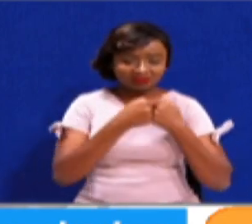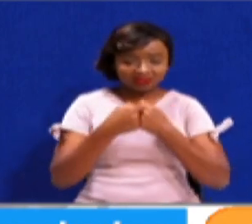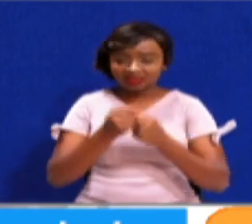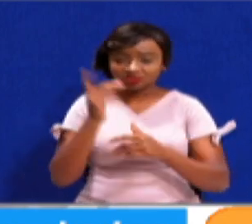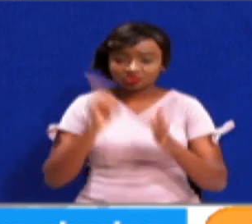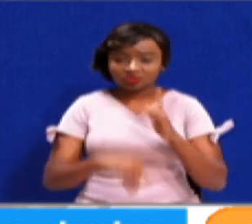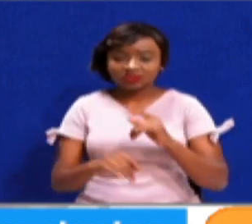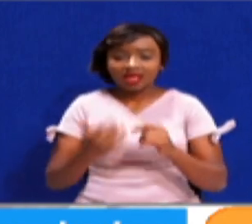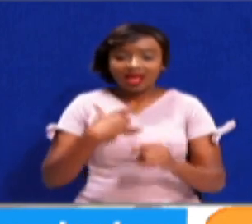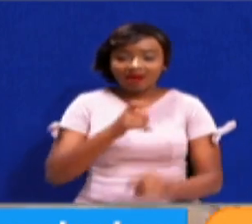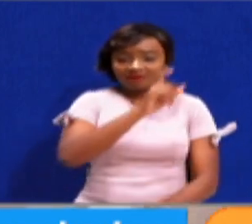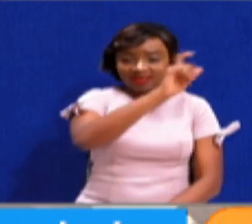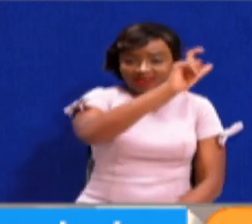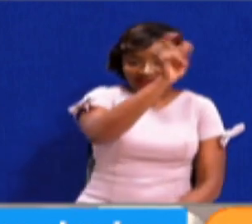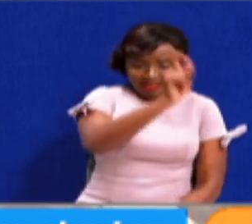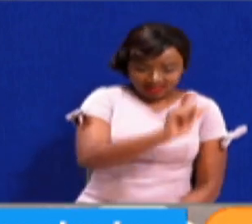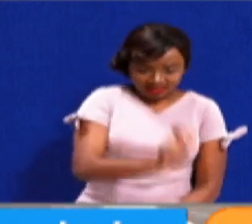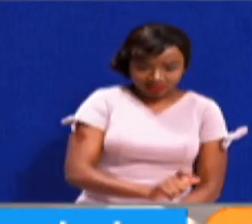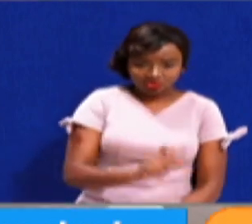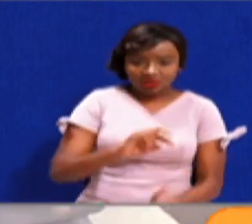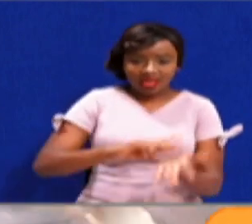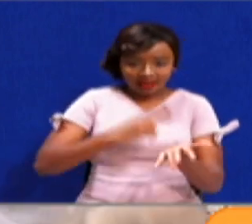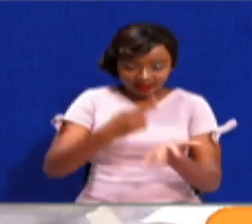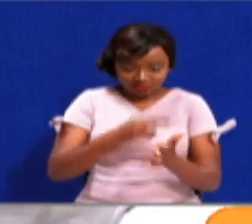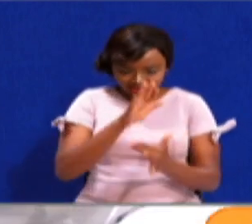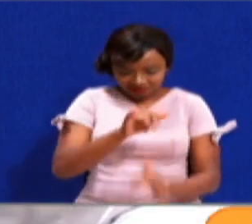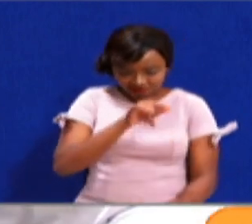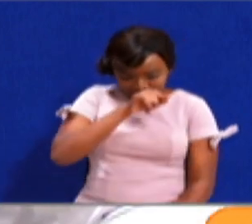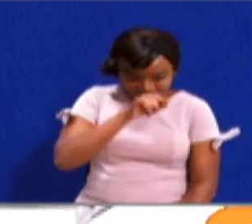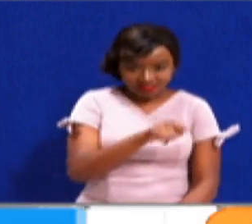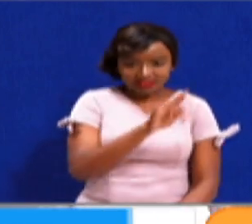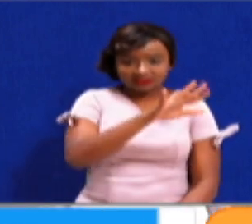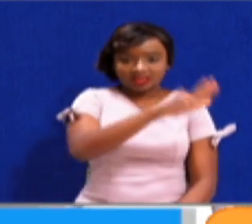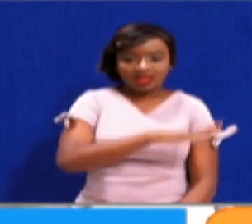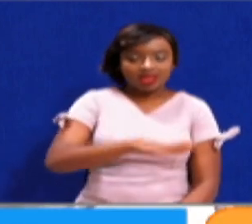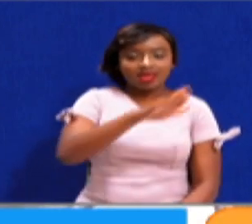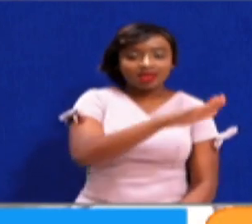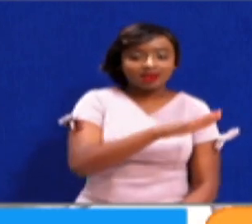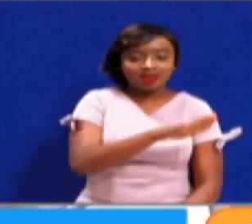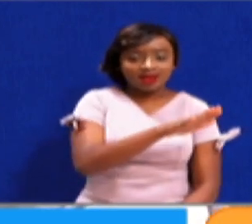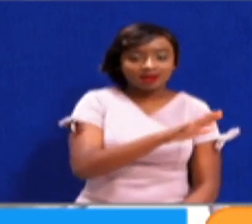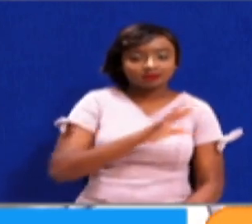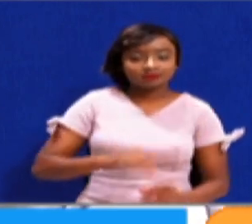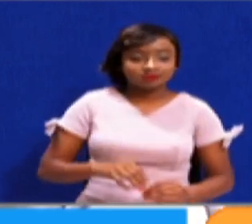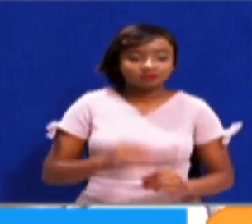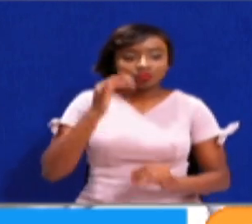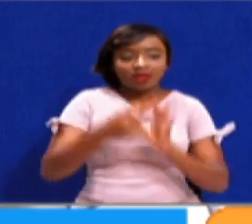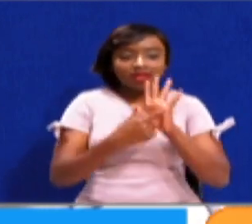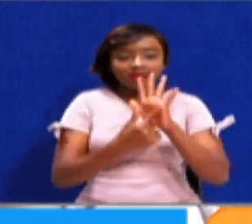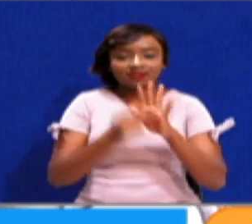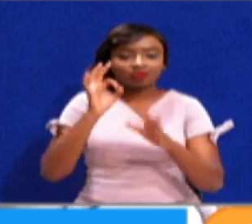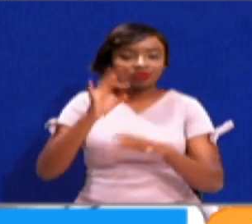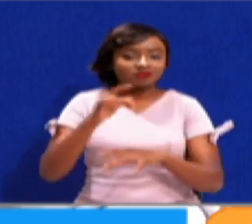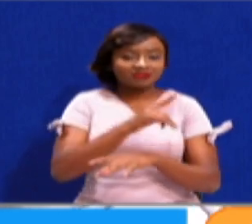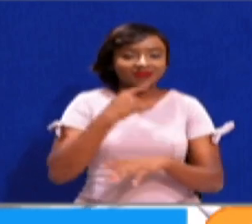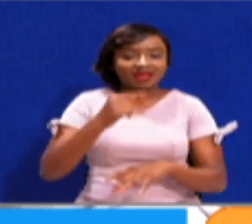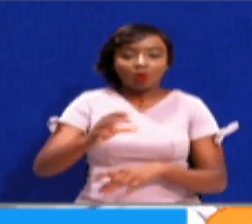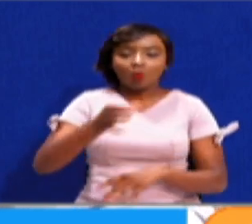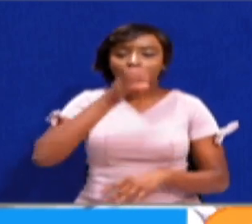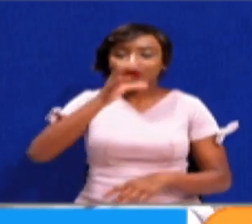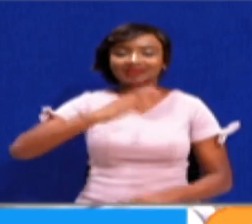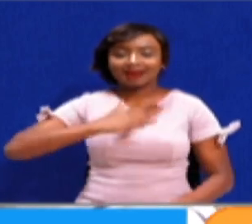of regionalism or the resources that fall within regions as opposed to counties. Because if you think about what he's calling his